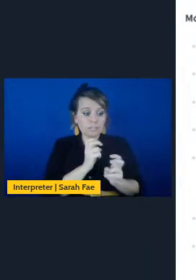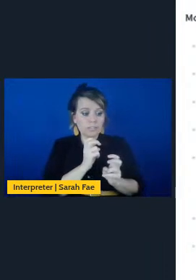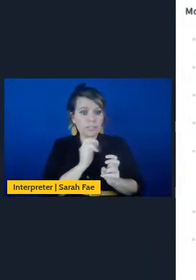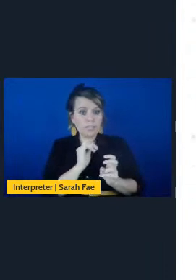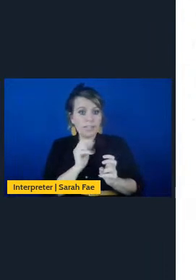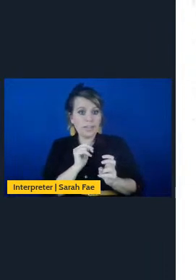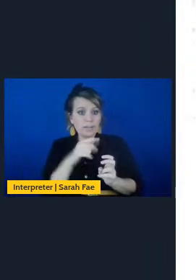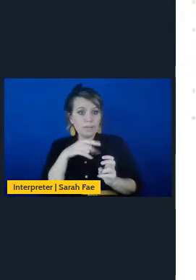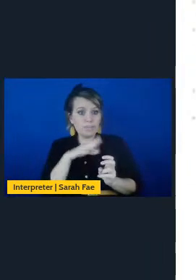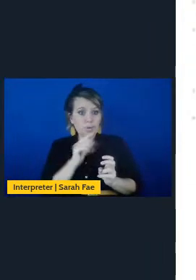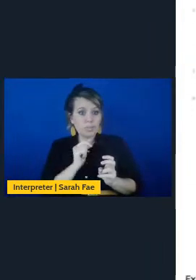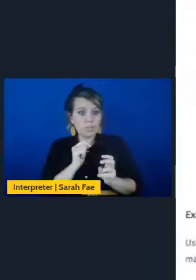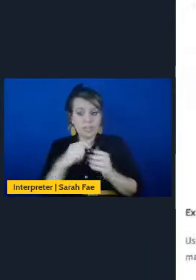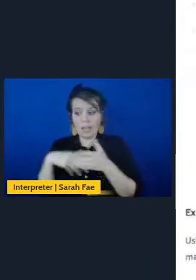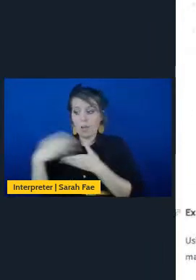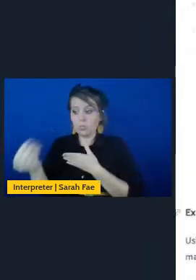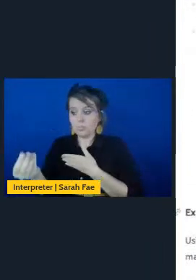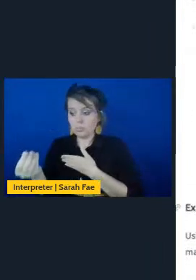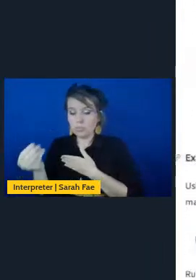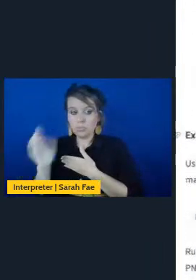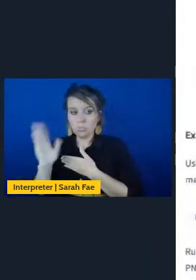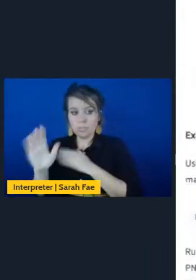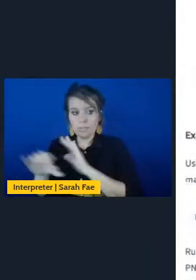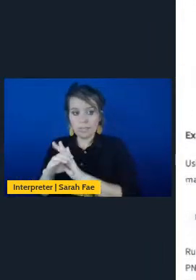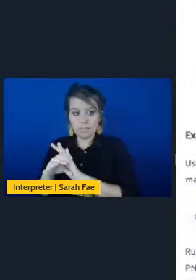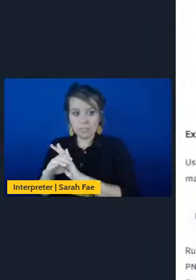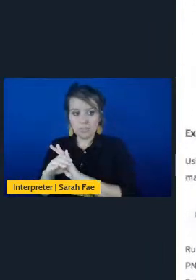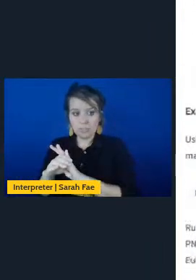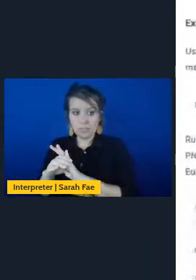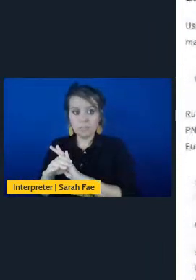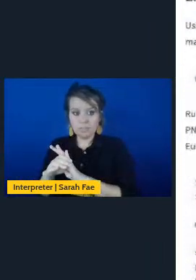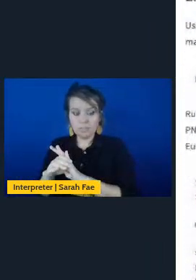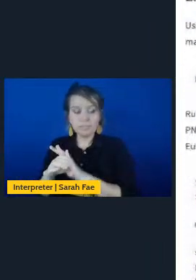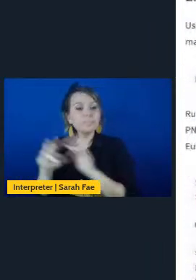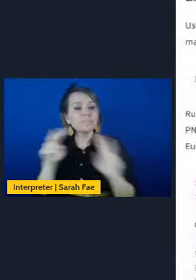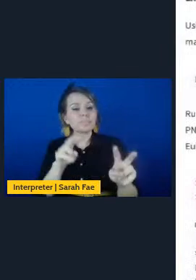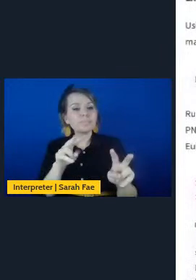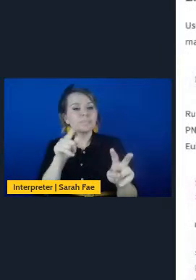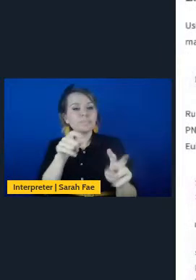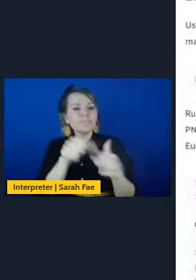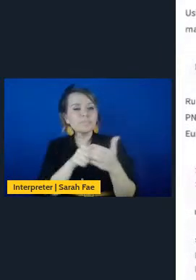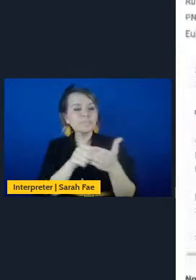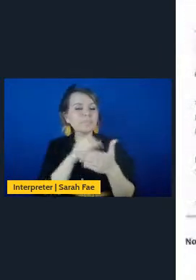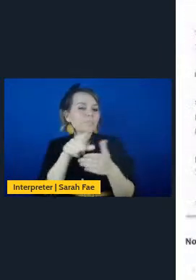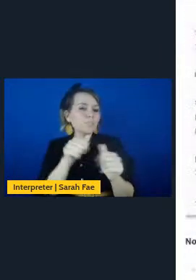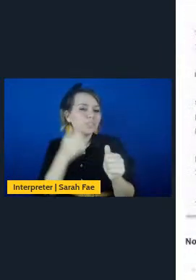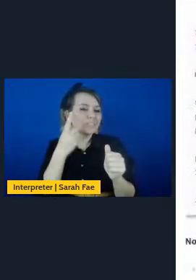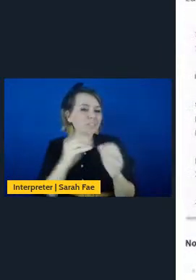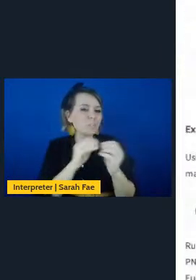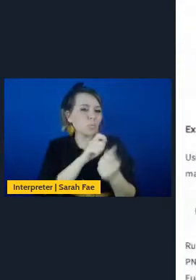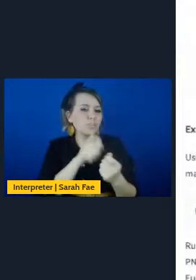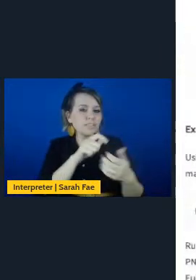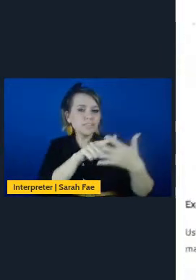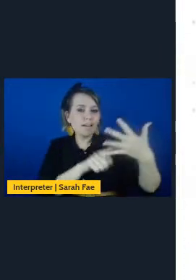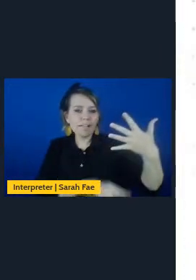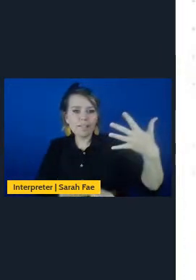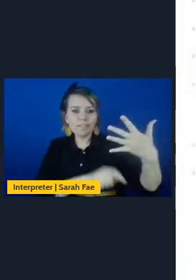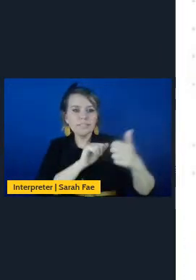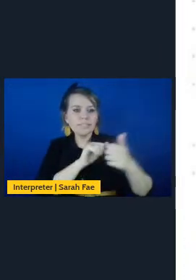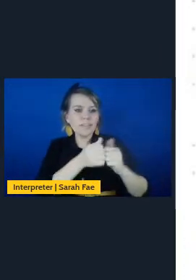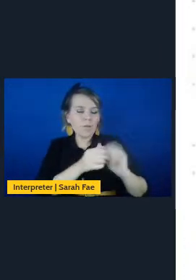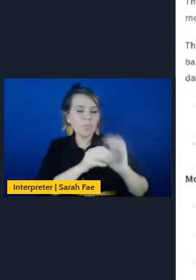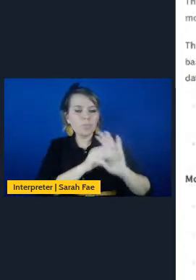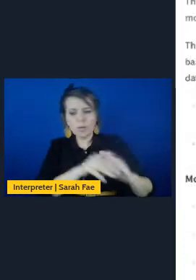image. And then if you look at this particular page, you can, get more details about how the model